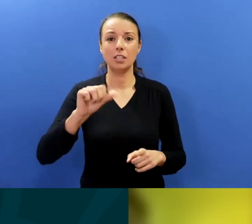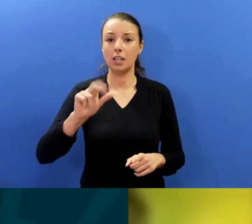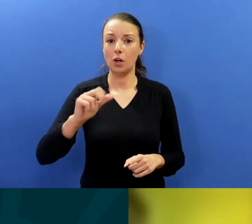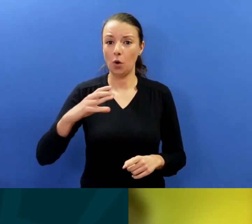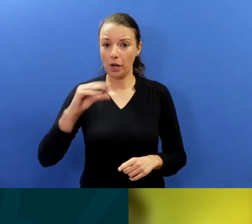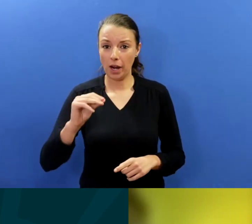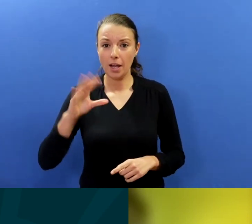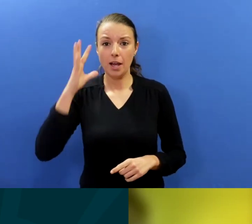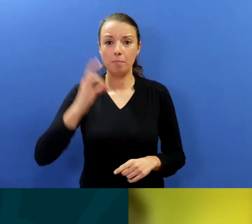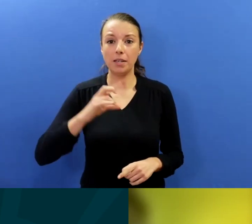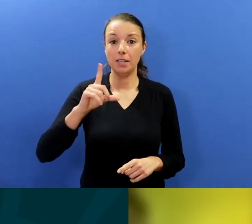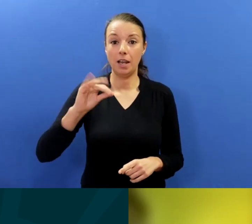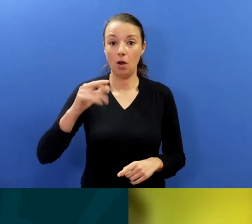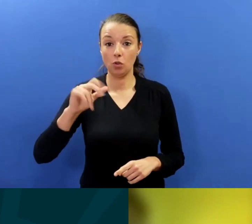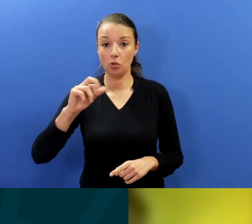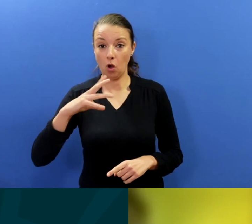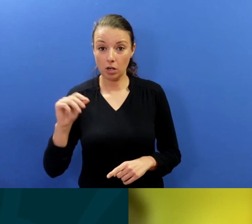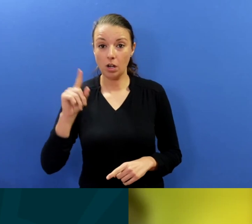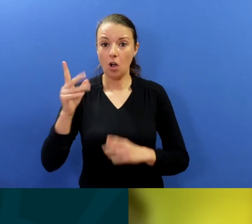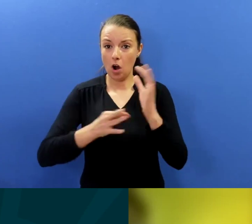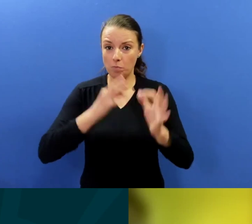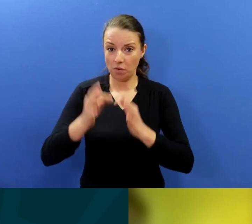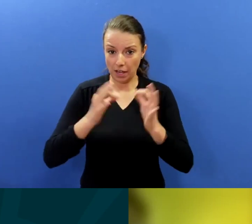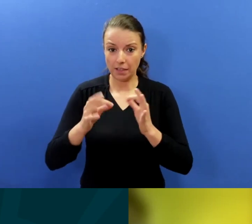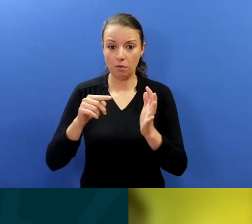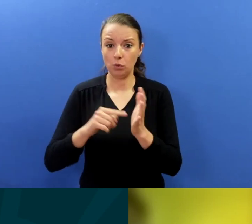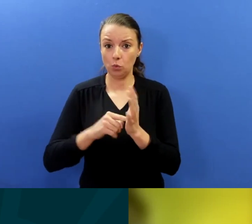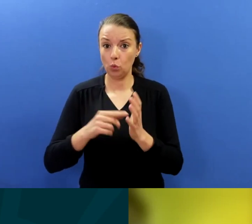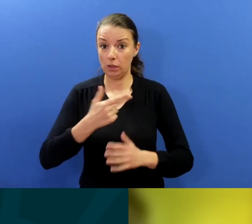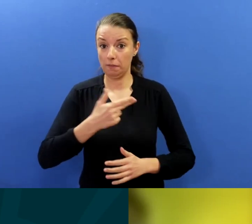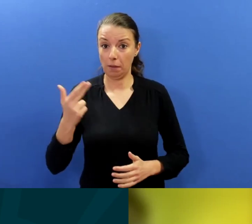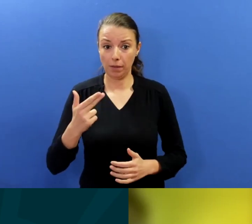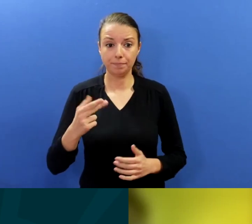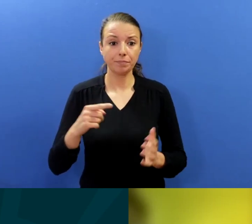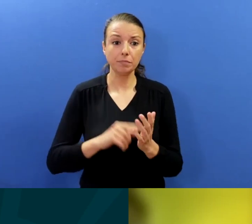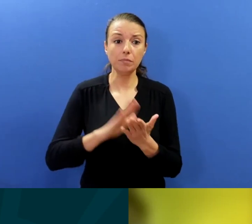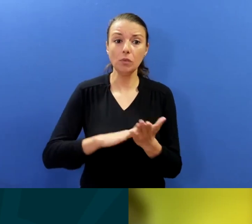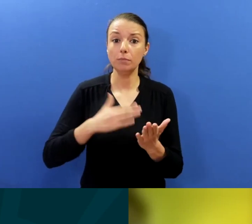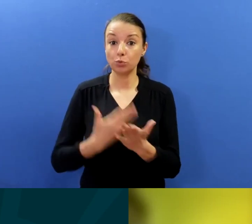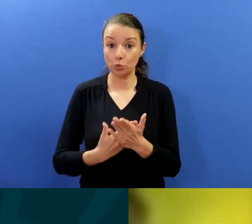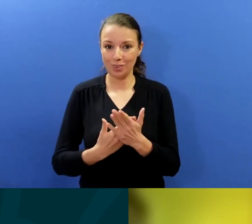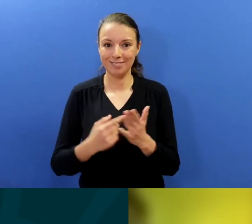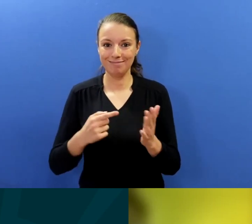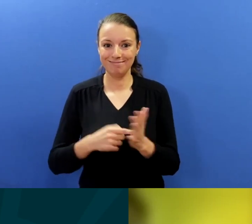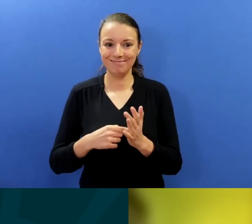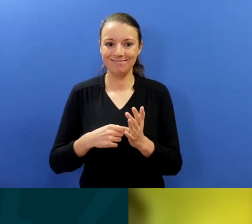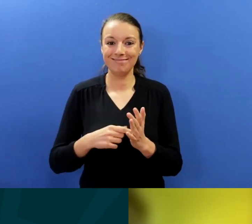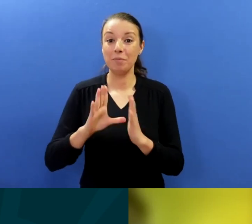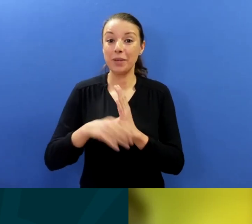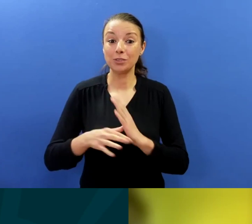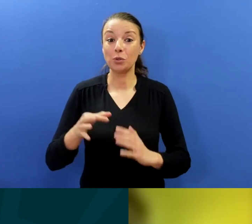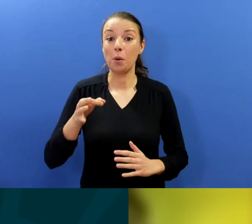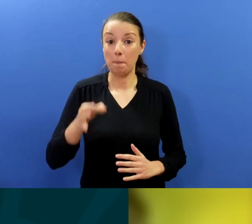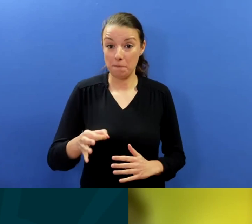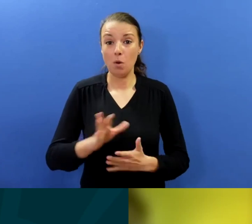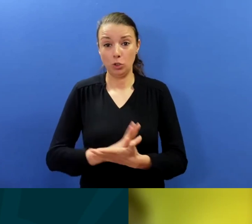Zurich is, of course, a large city, whereas Karusz, mentioned by Ms. Leonor Stangerlin,